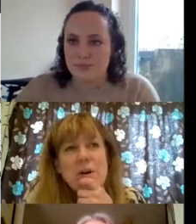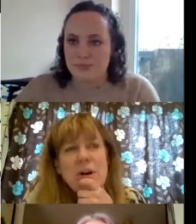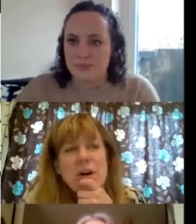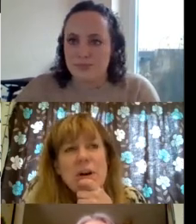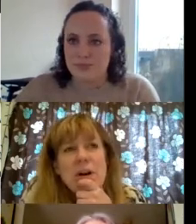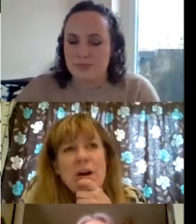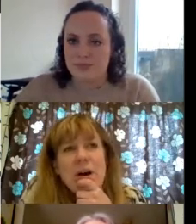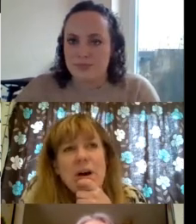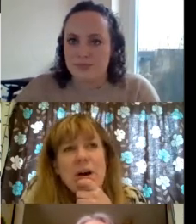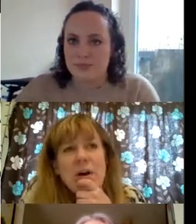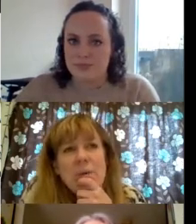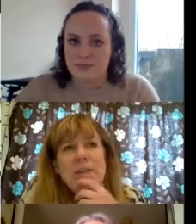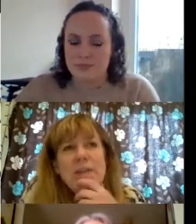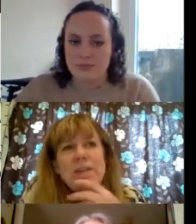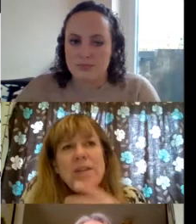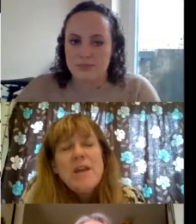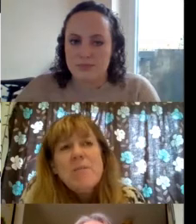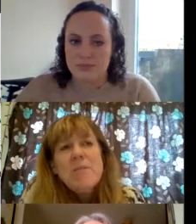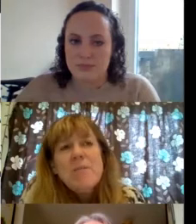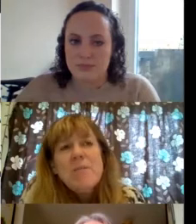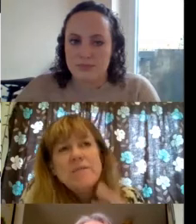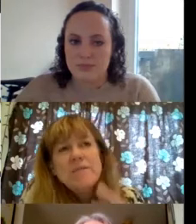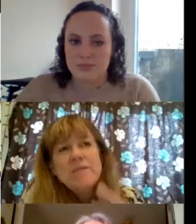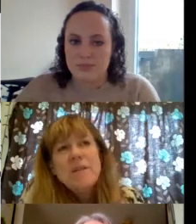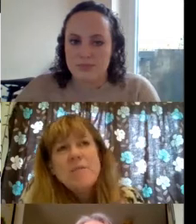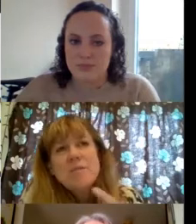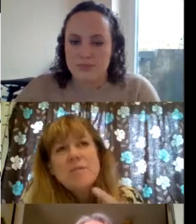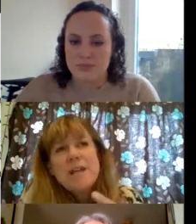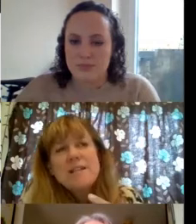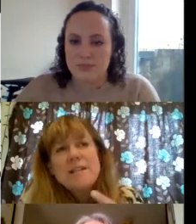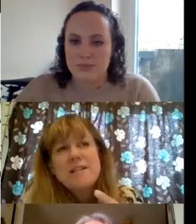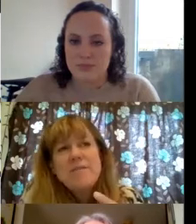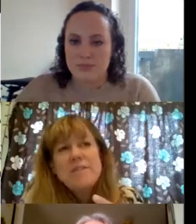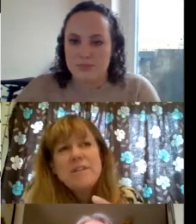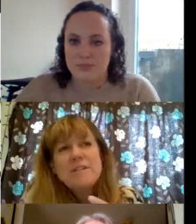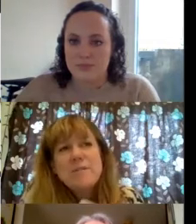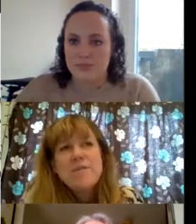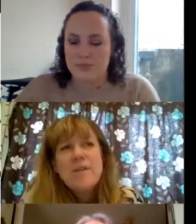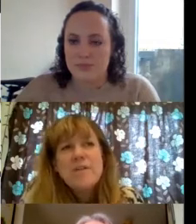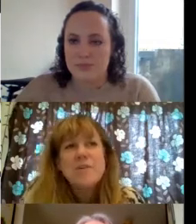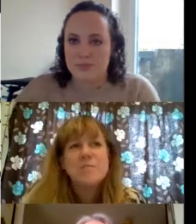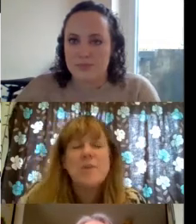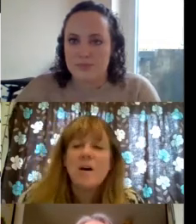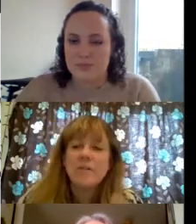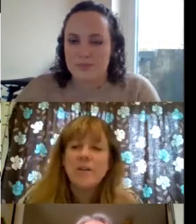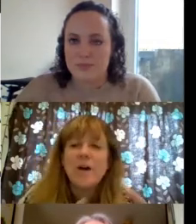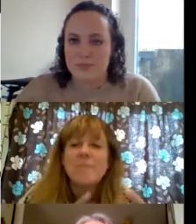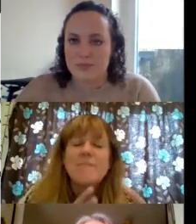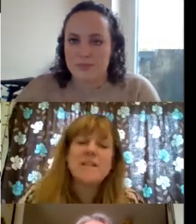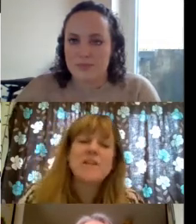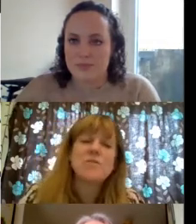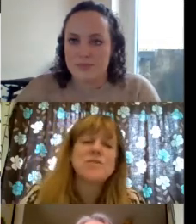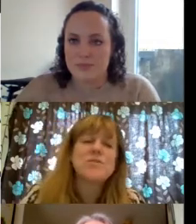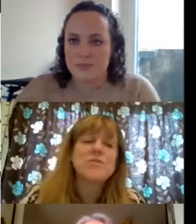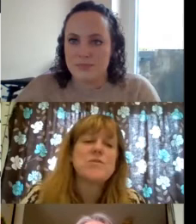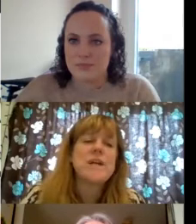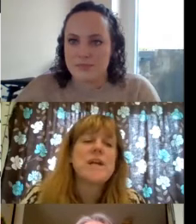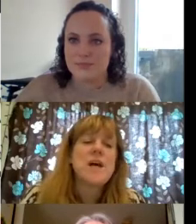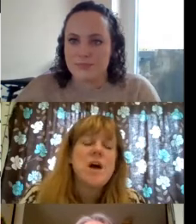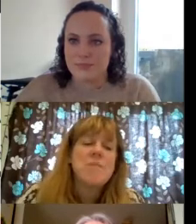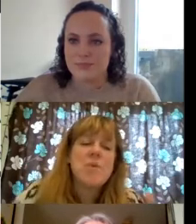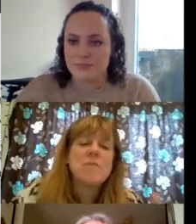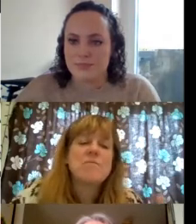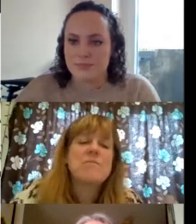So when the museum was created in the 70s, it was very much part of a medical